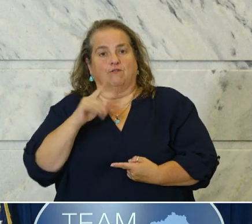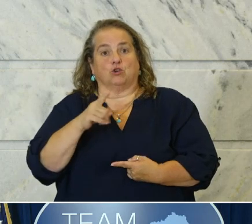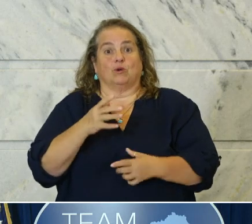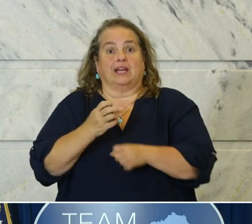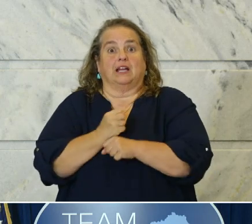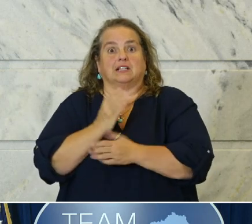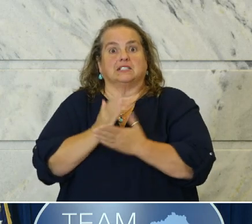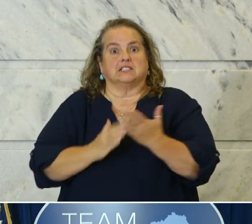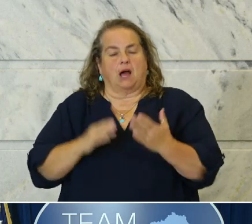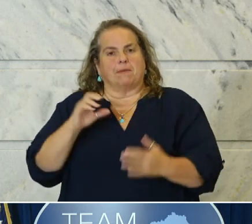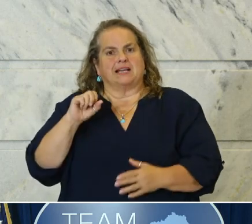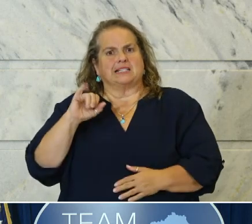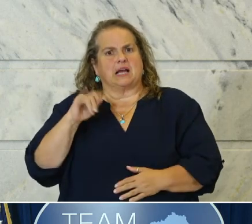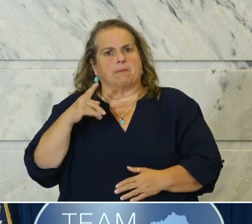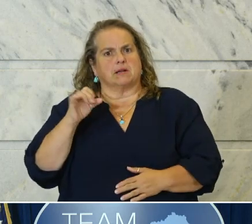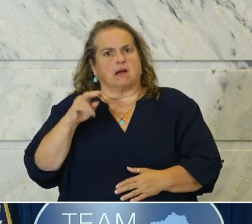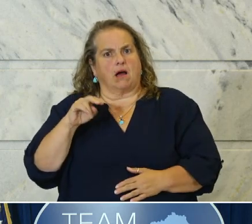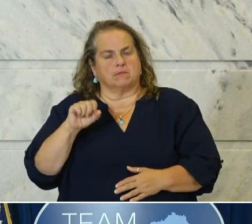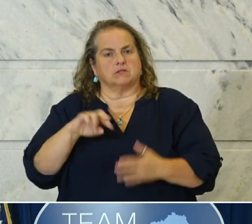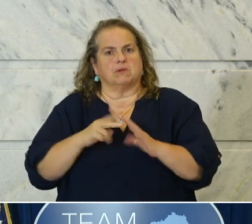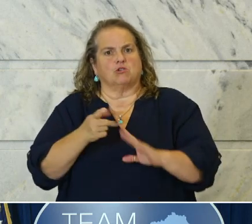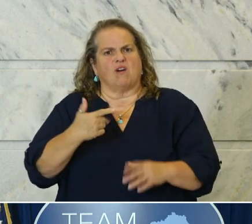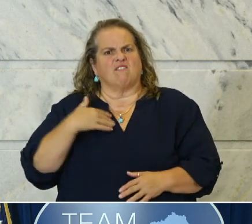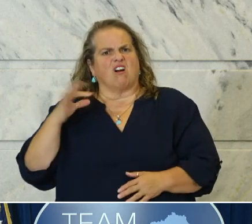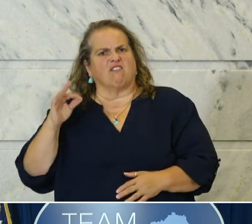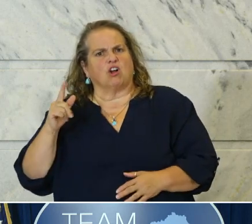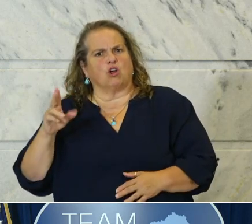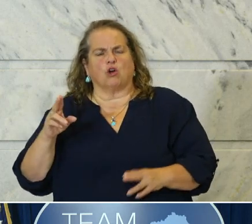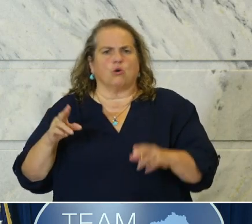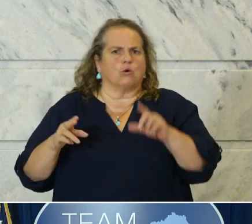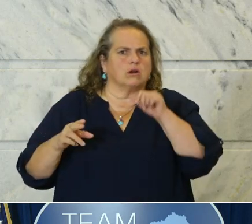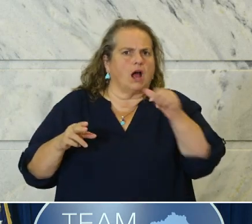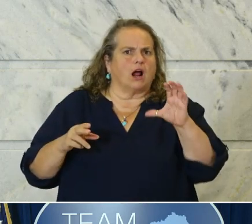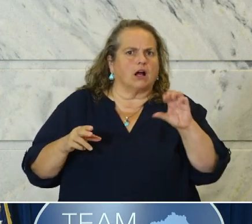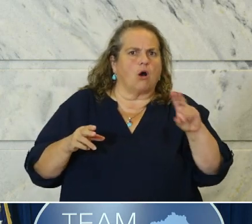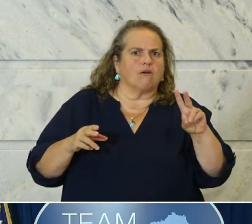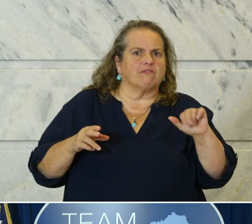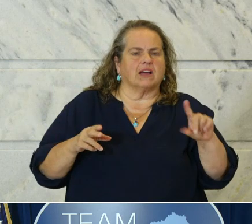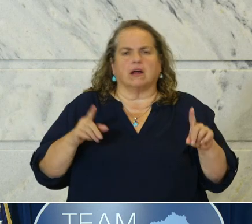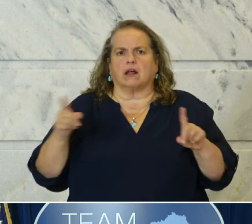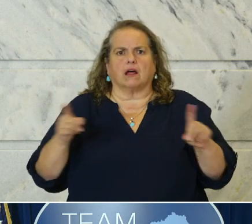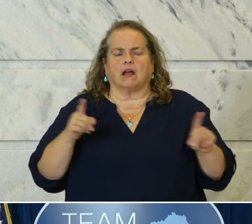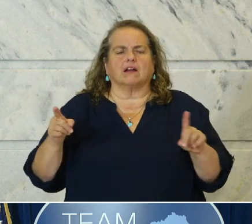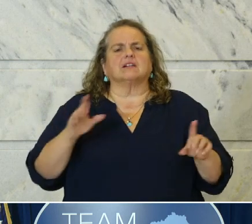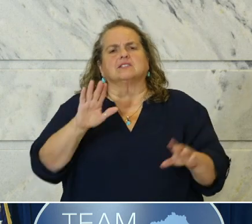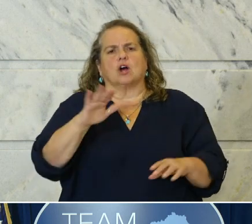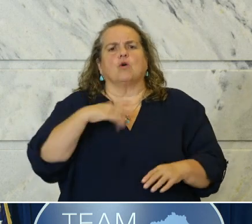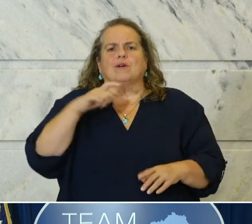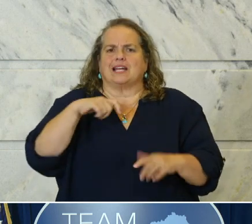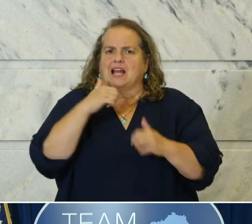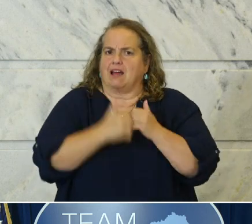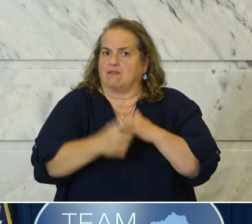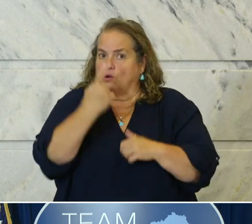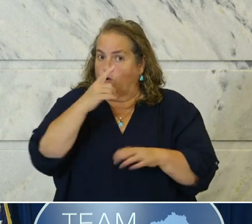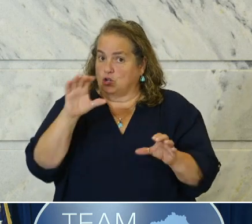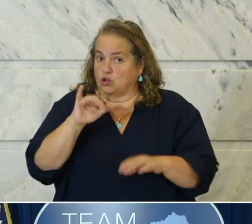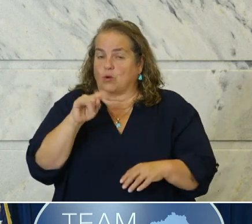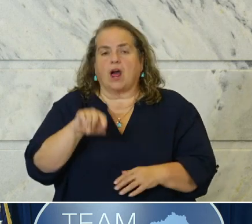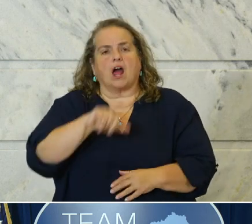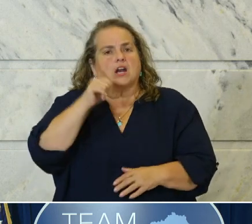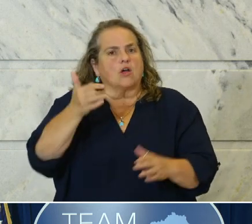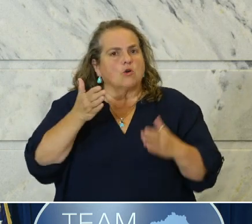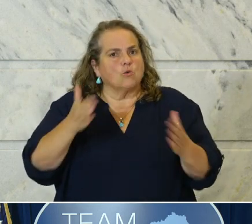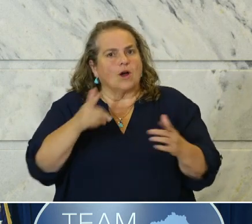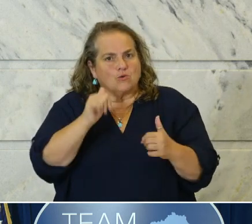of symptoms that you have the flu and you're concerned about having COVID. We need everybody to do this. This is just another way that